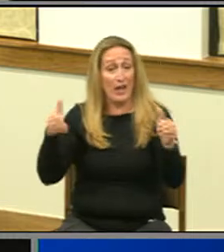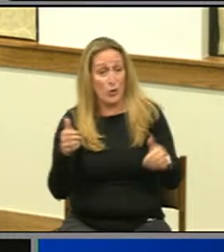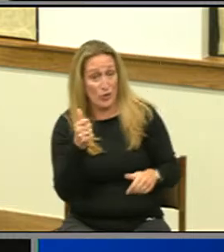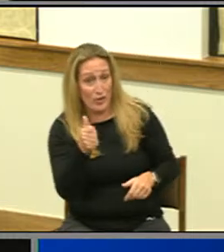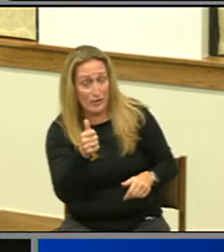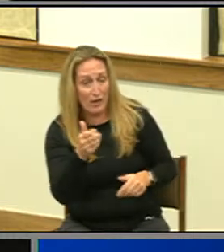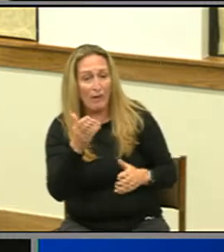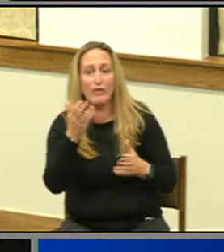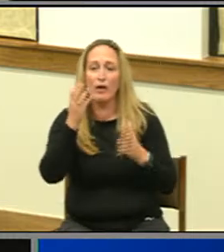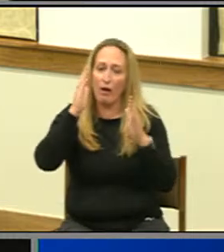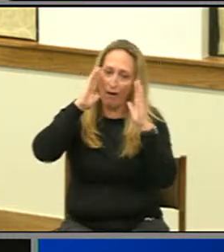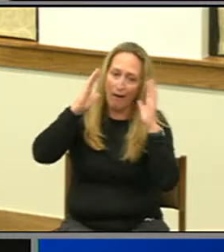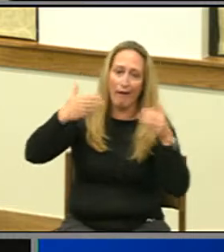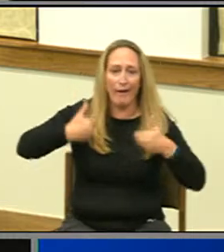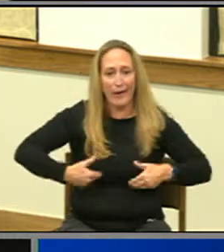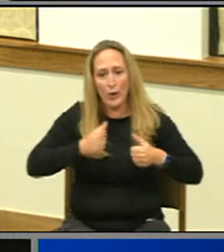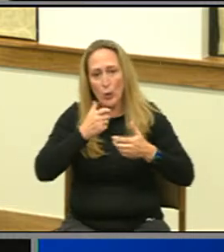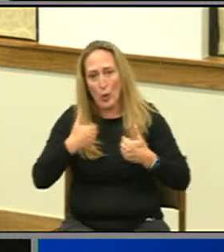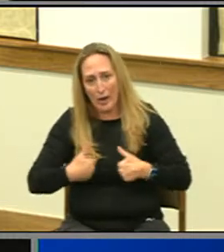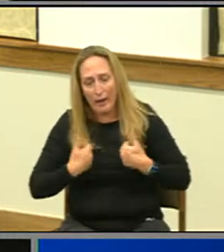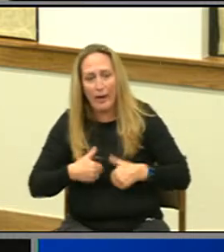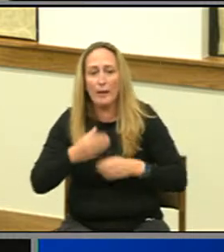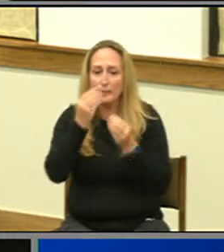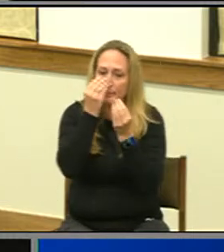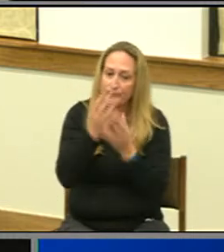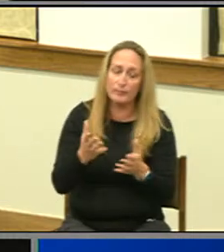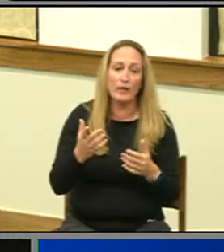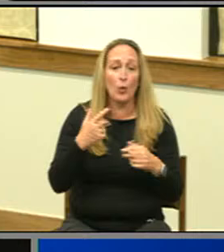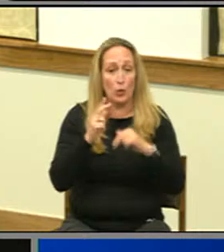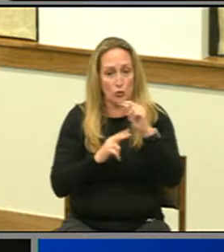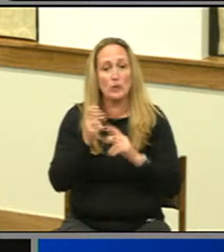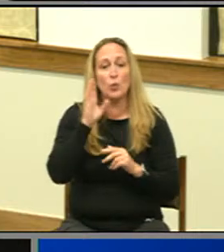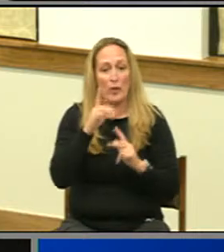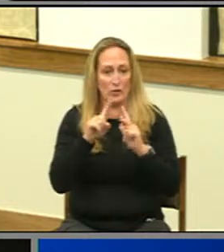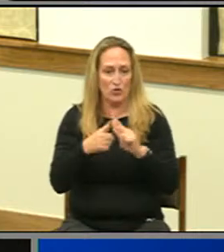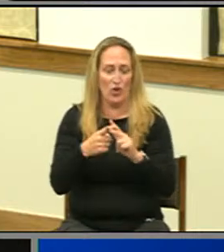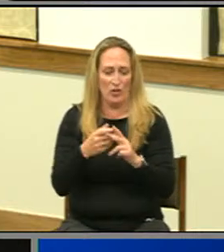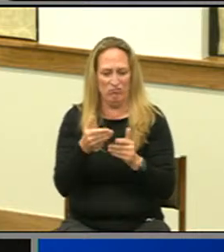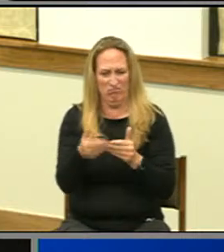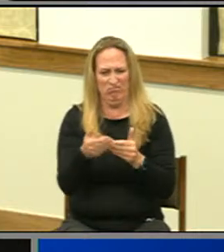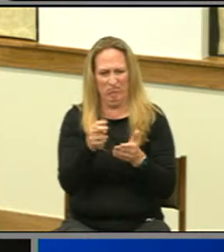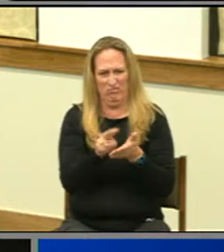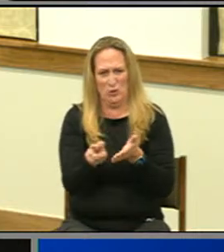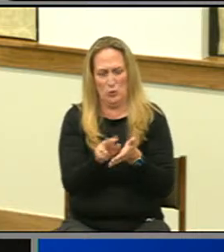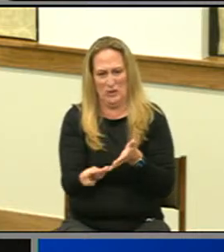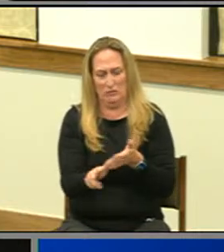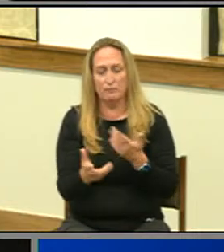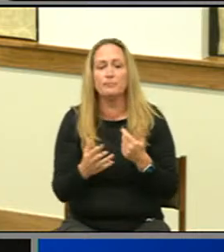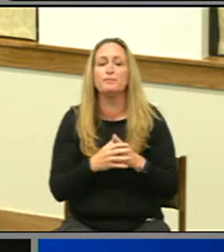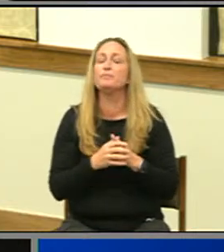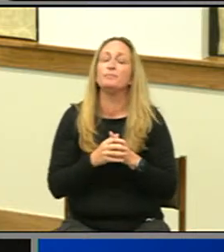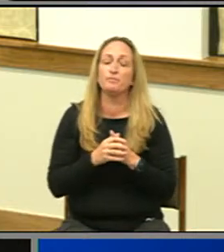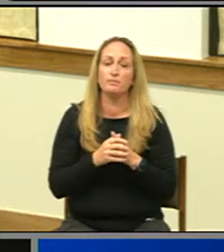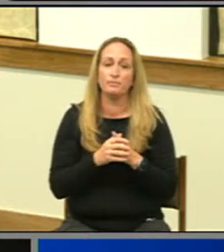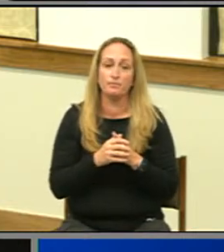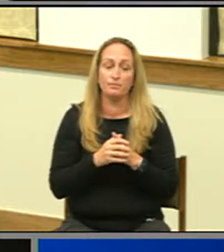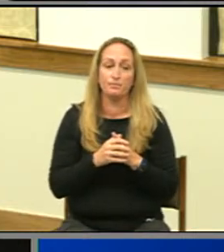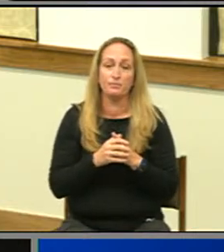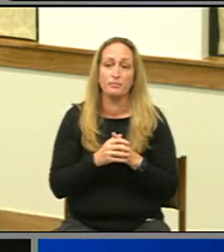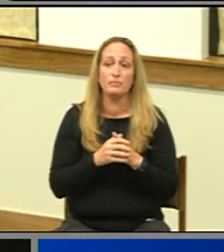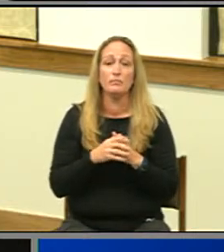themselves to the public, to the residents, and notifies them that construction will begin about a week or two. And